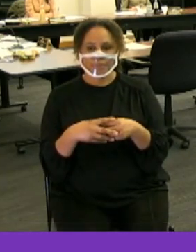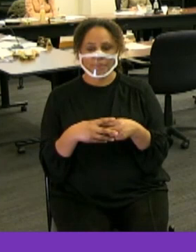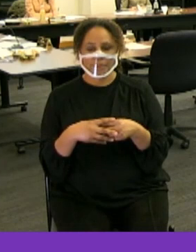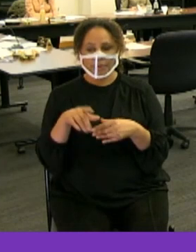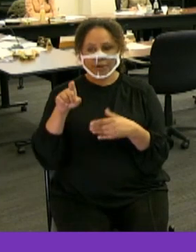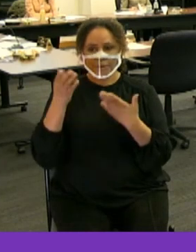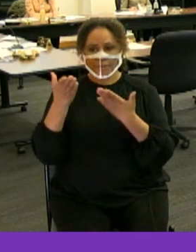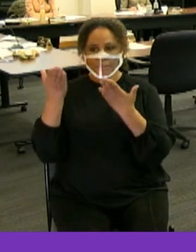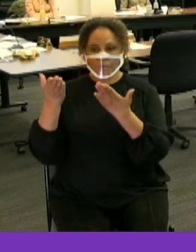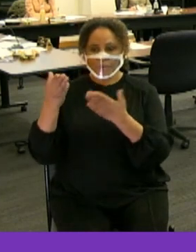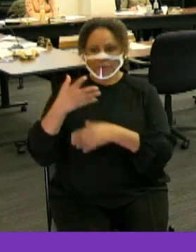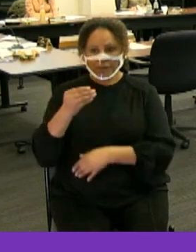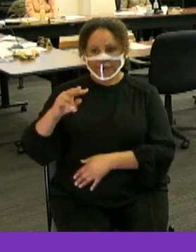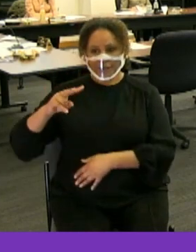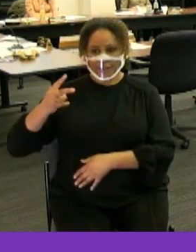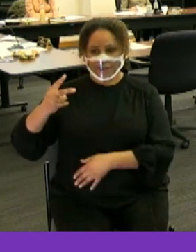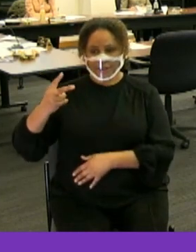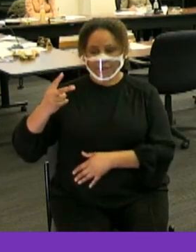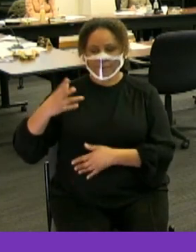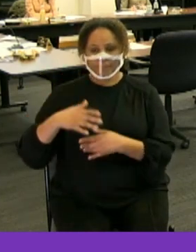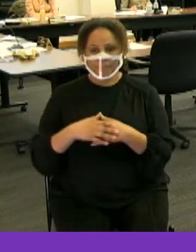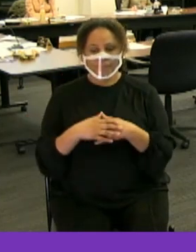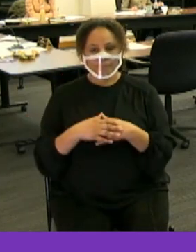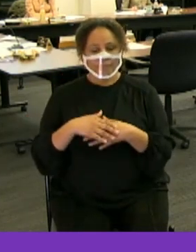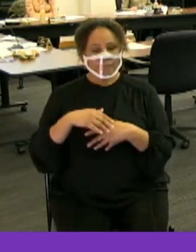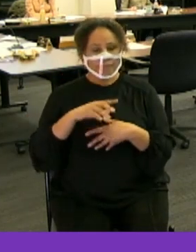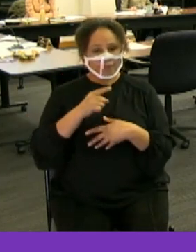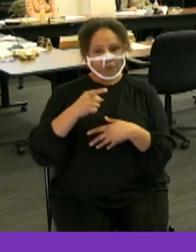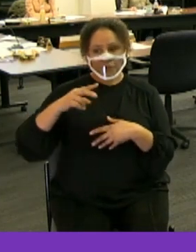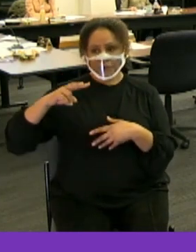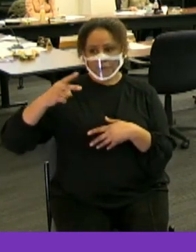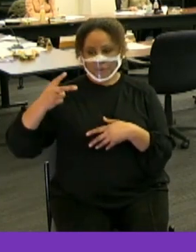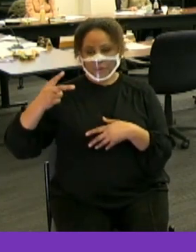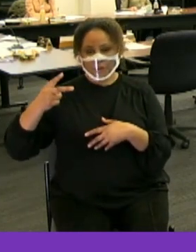Need a motion and a second. So moved. Second.